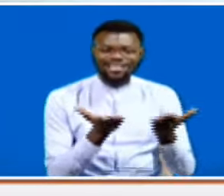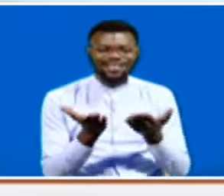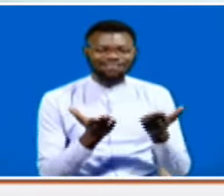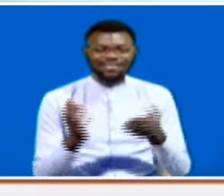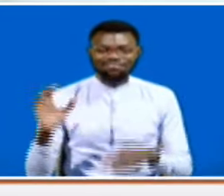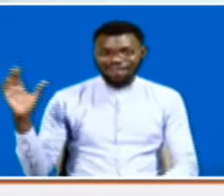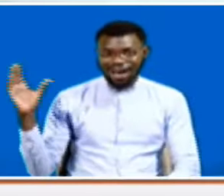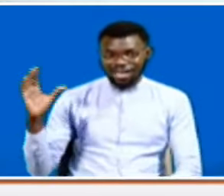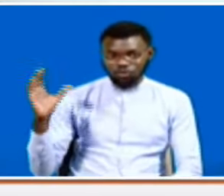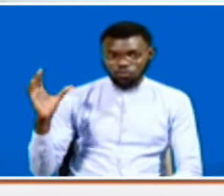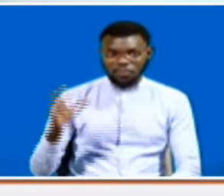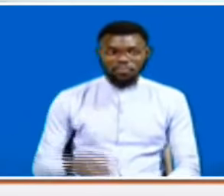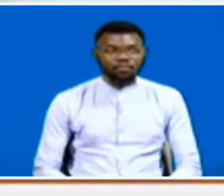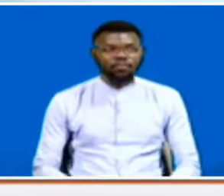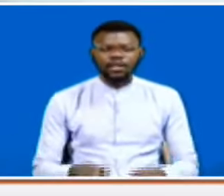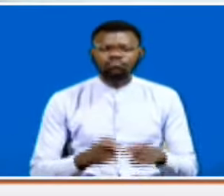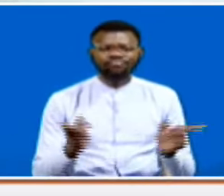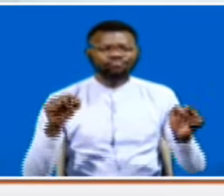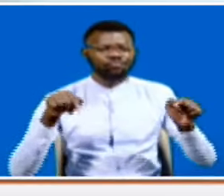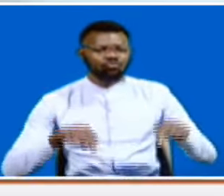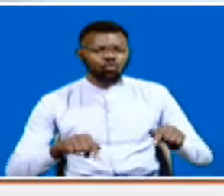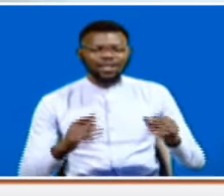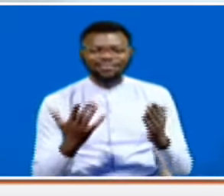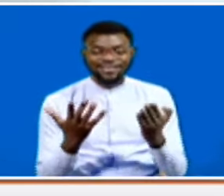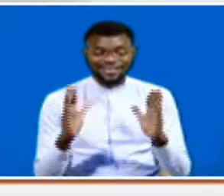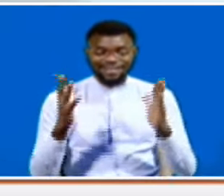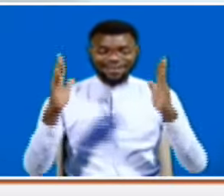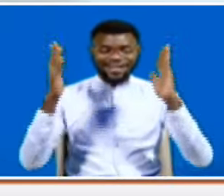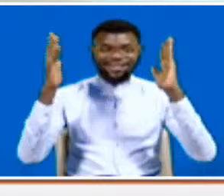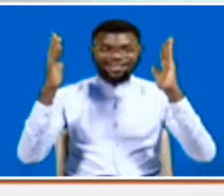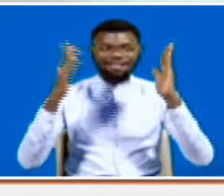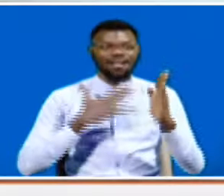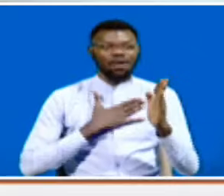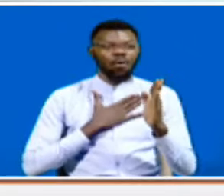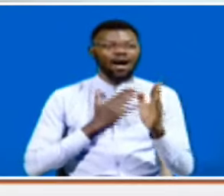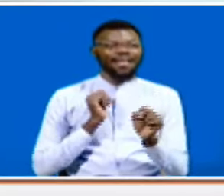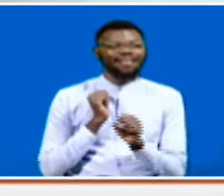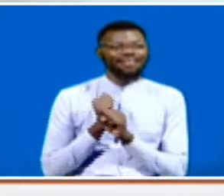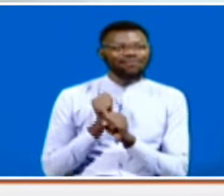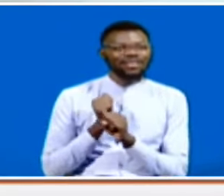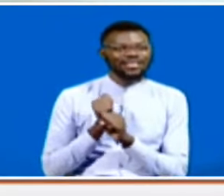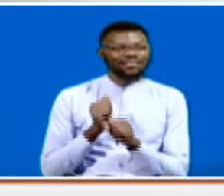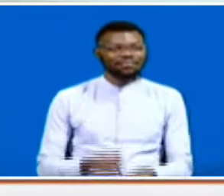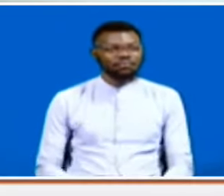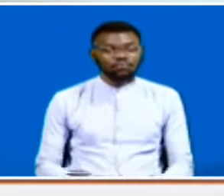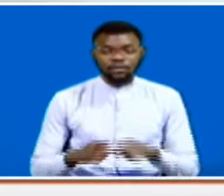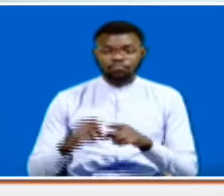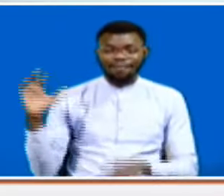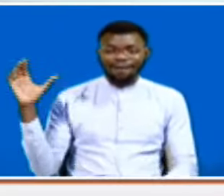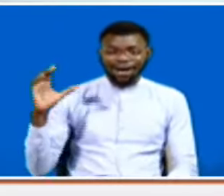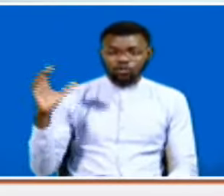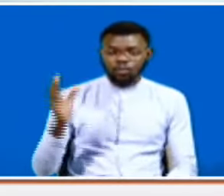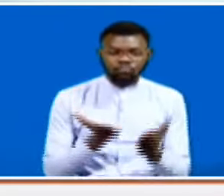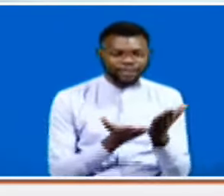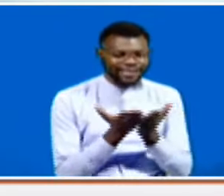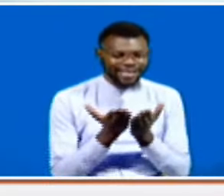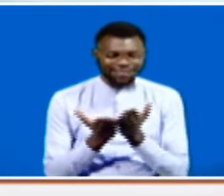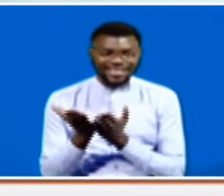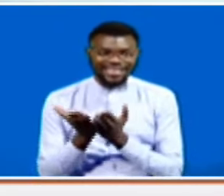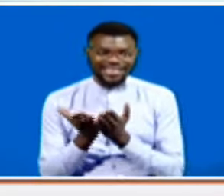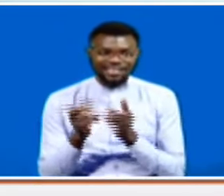customers. Today, we celebrate the efforts made by our industry, and particularly our customer service teams.